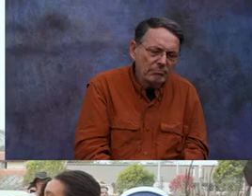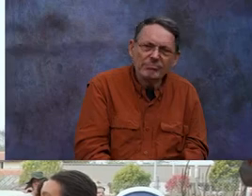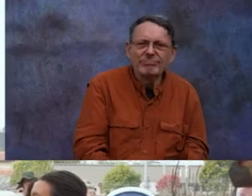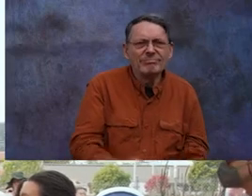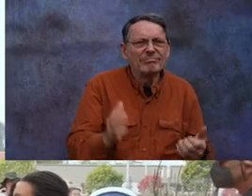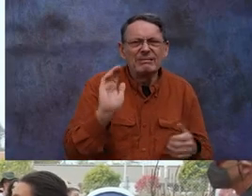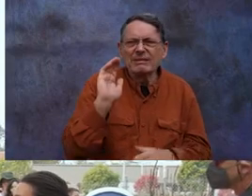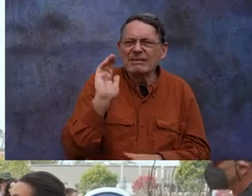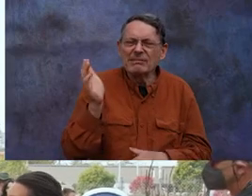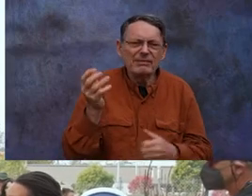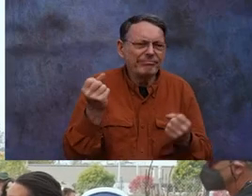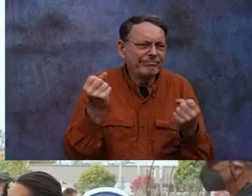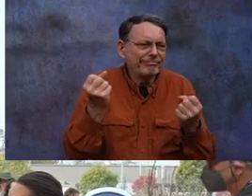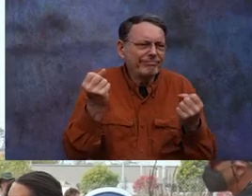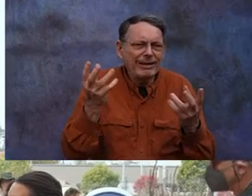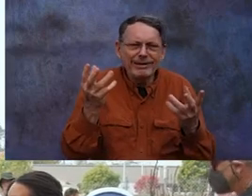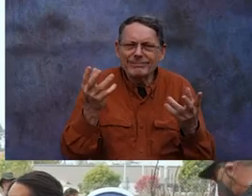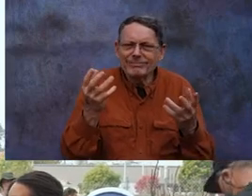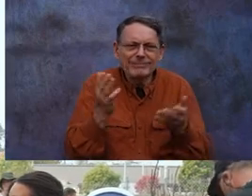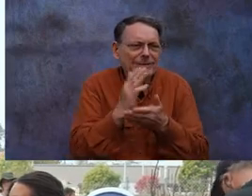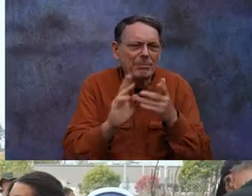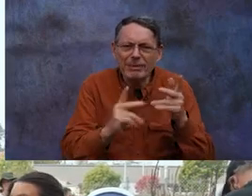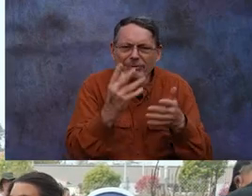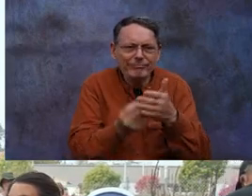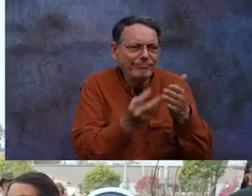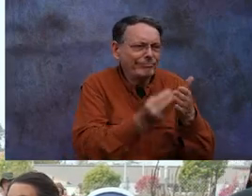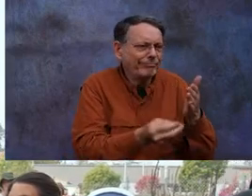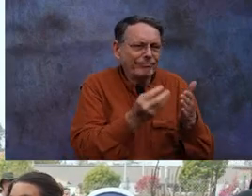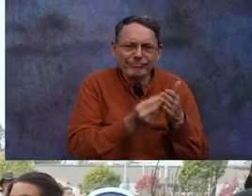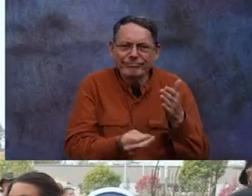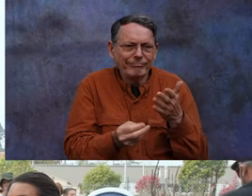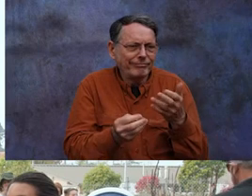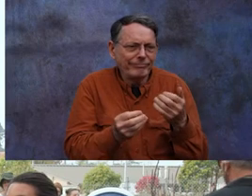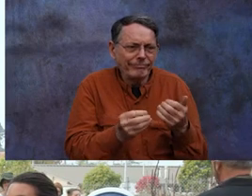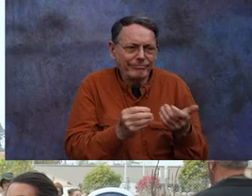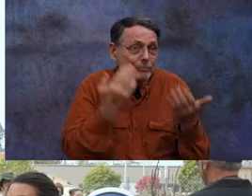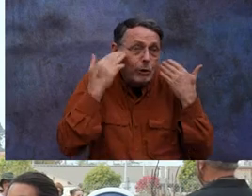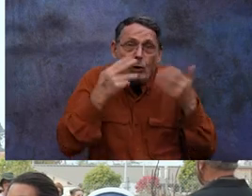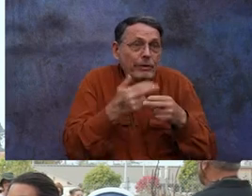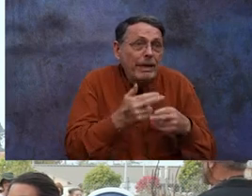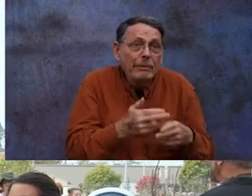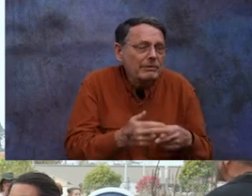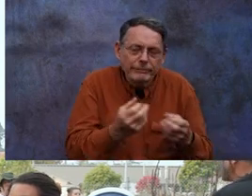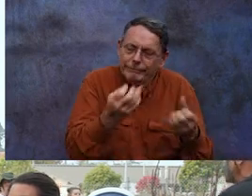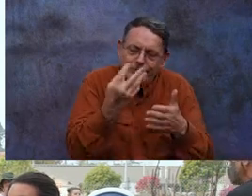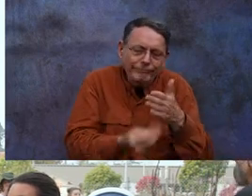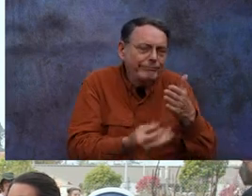To the seemingly numberless, nameless ones that have been lost in this last